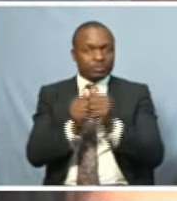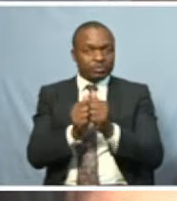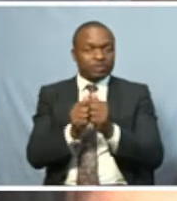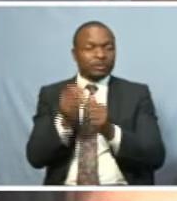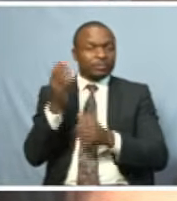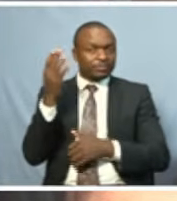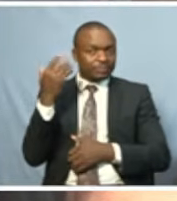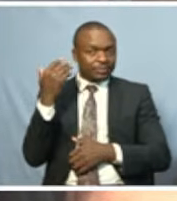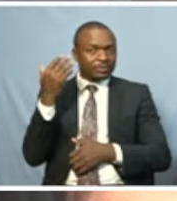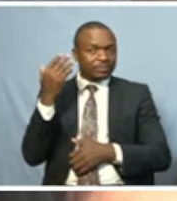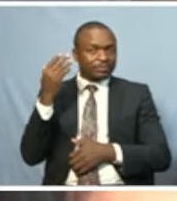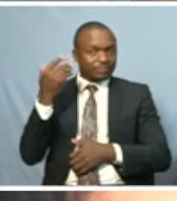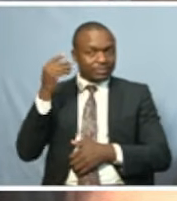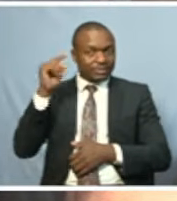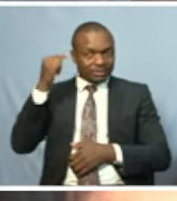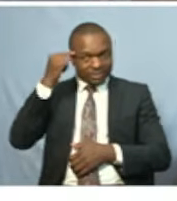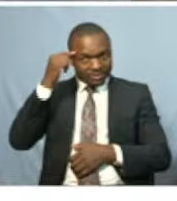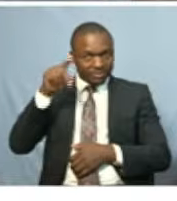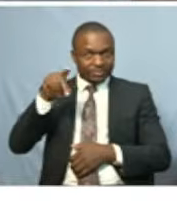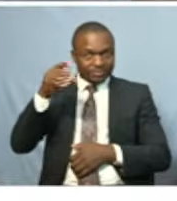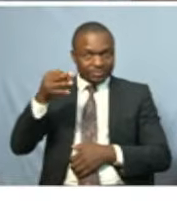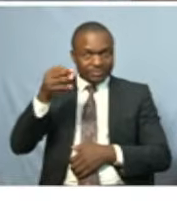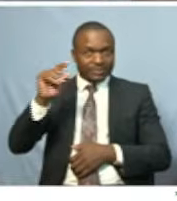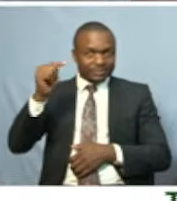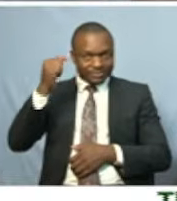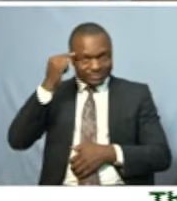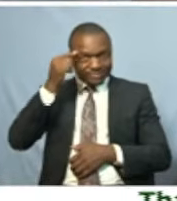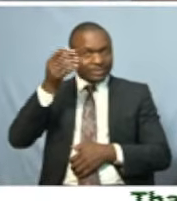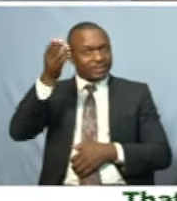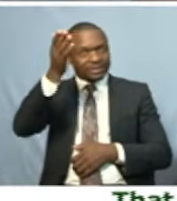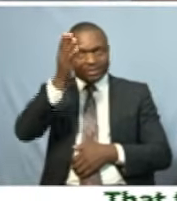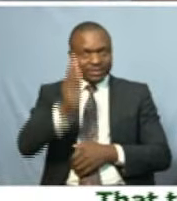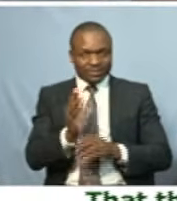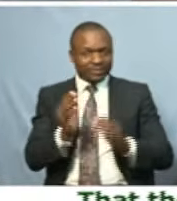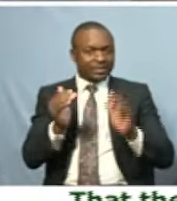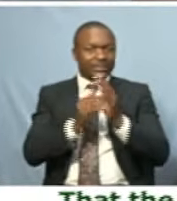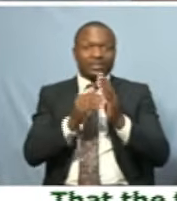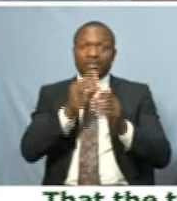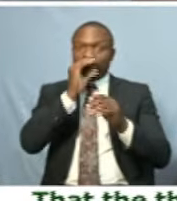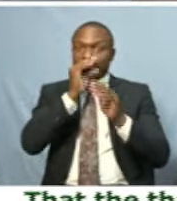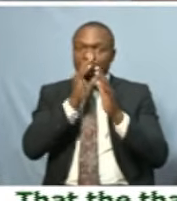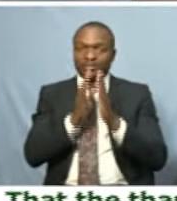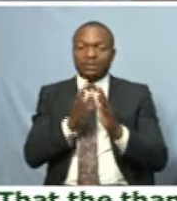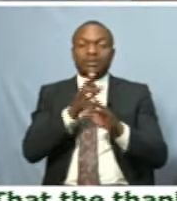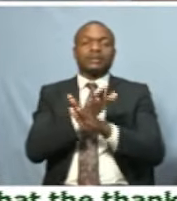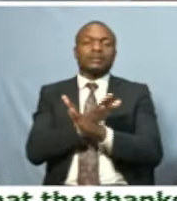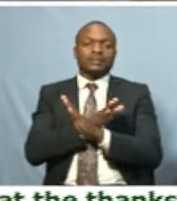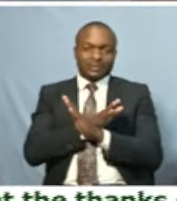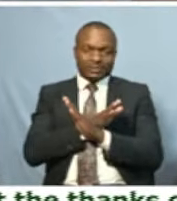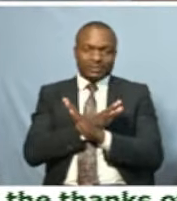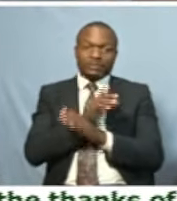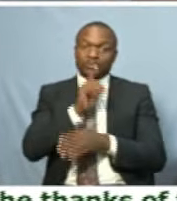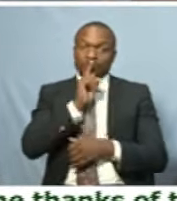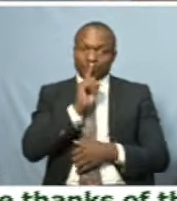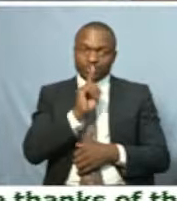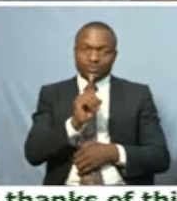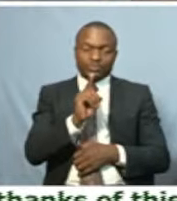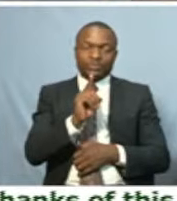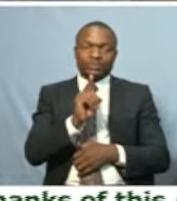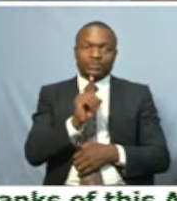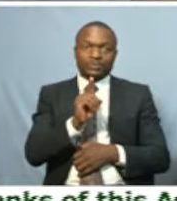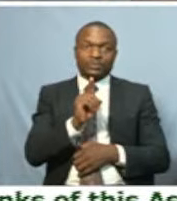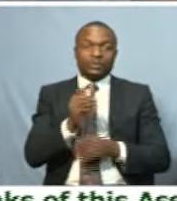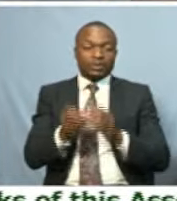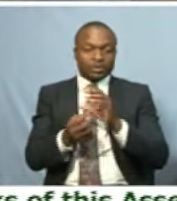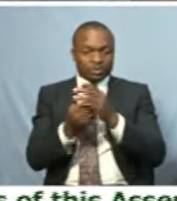previous government, the PF government. Never again, Madam Speaker, and Zambia indeed is